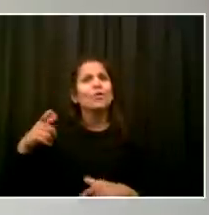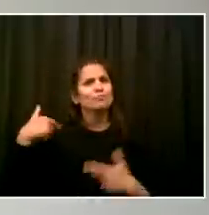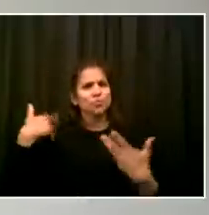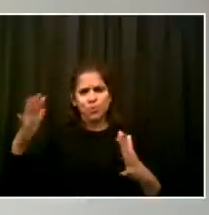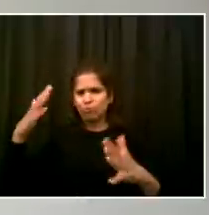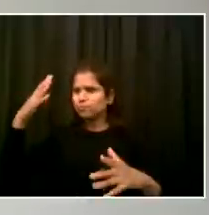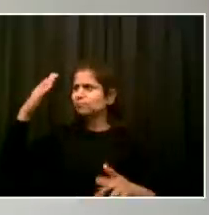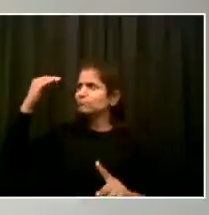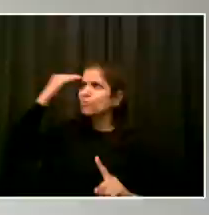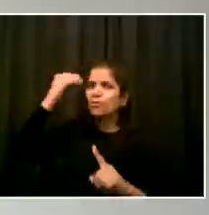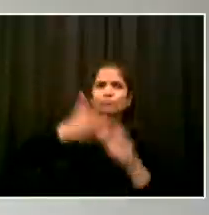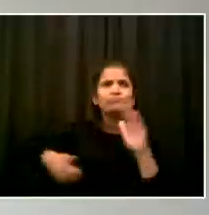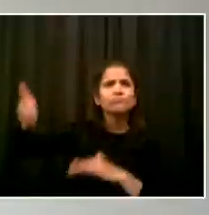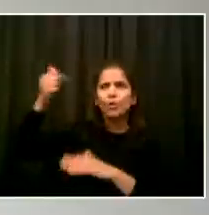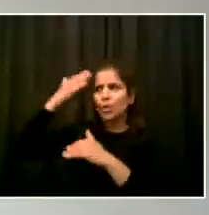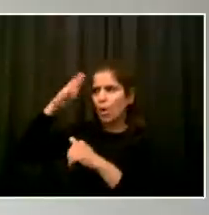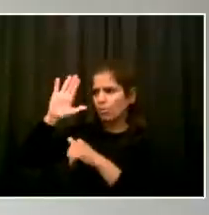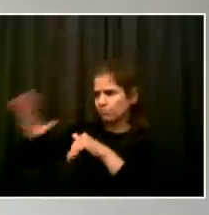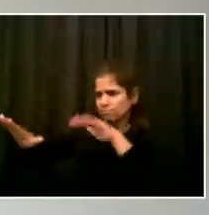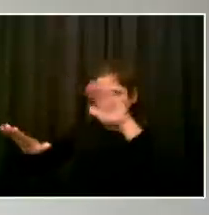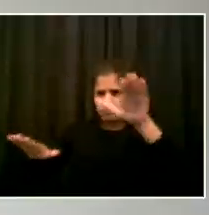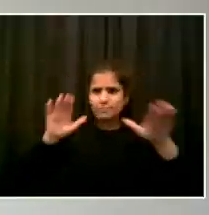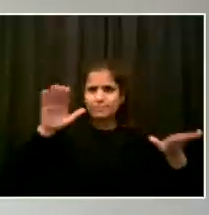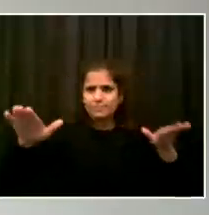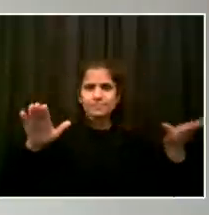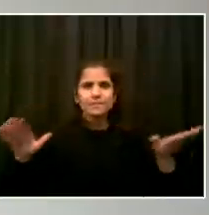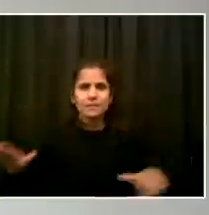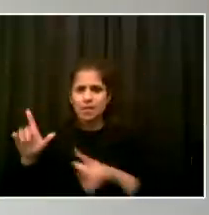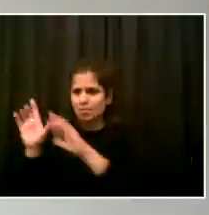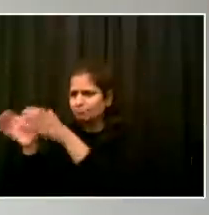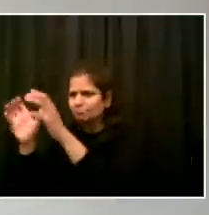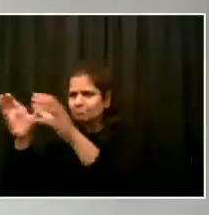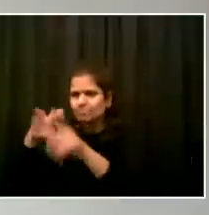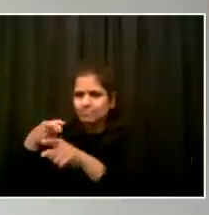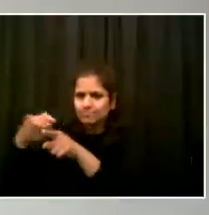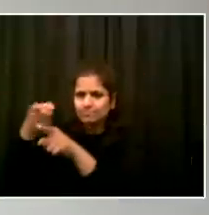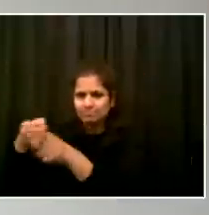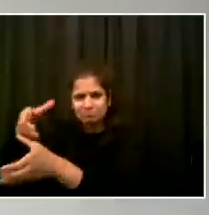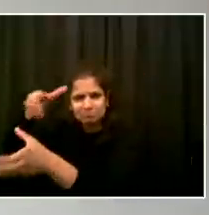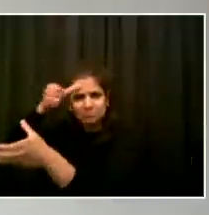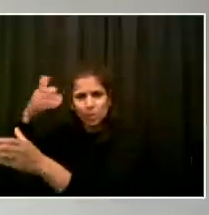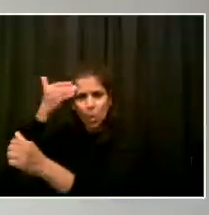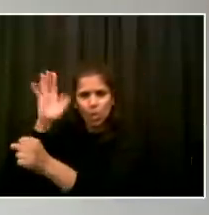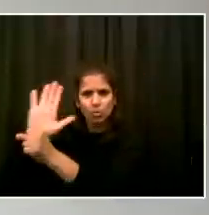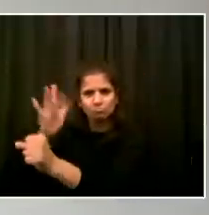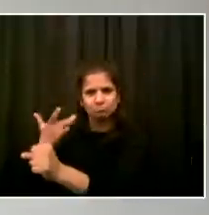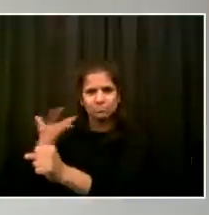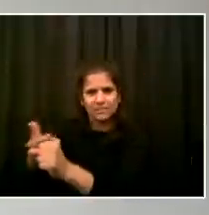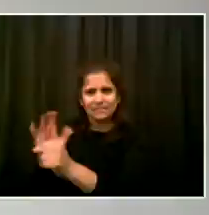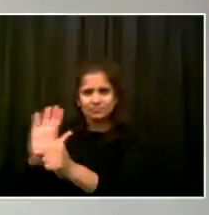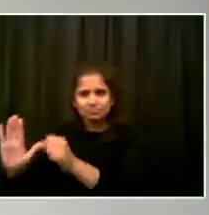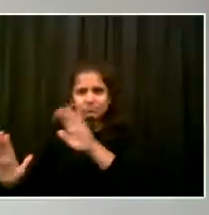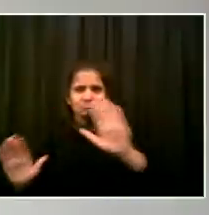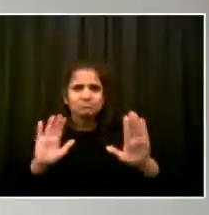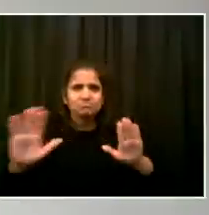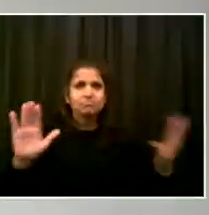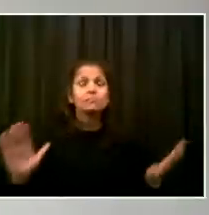neighborhoods, in-depth knowledge of individuals that may want to do very traditional